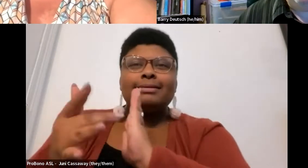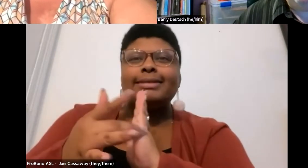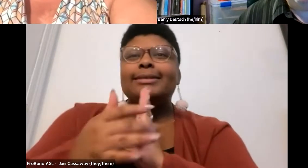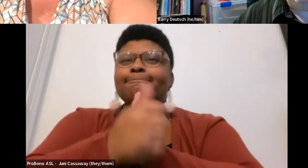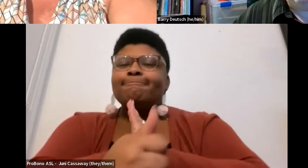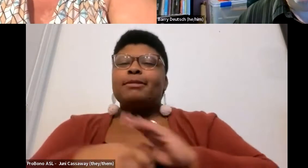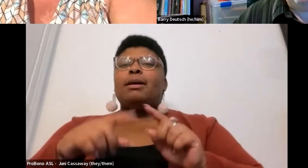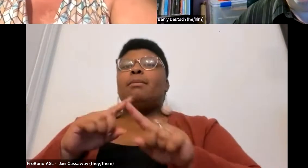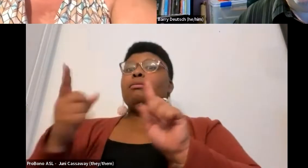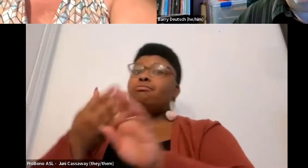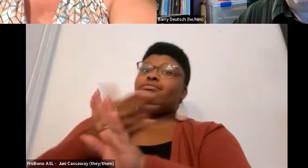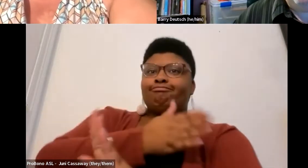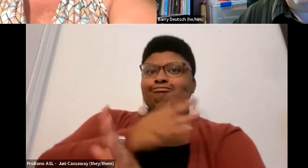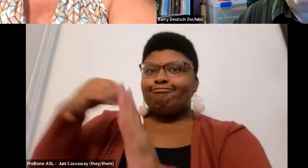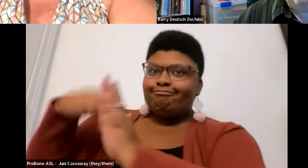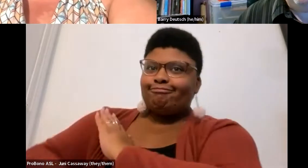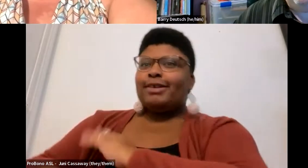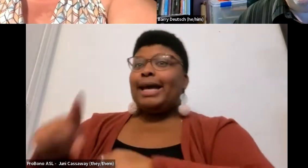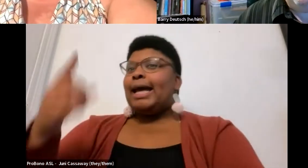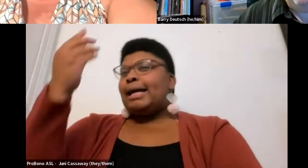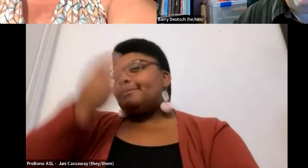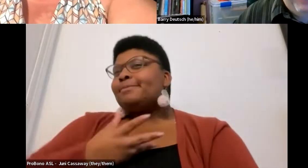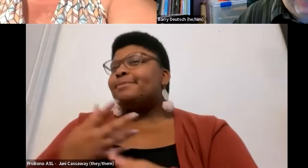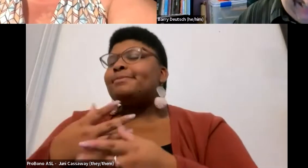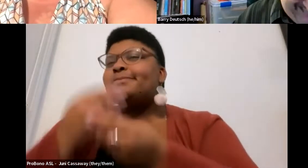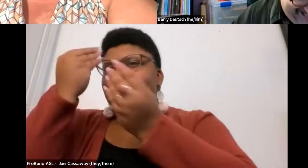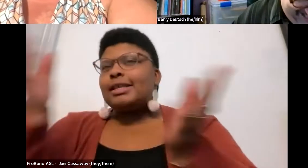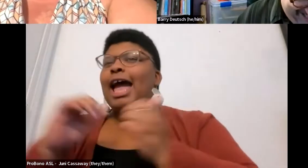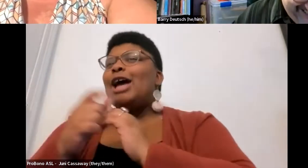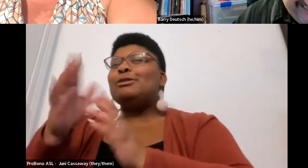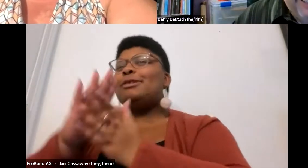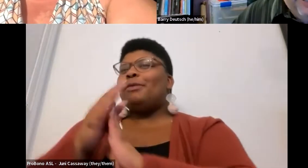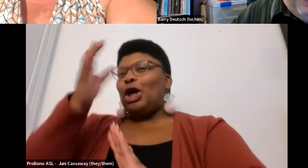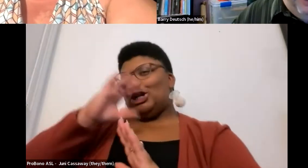Barry, tell us how'd you become the cartoon guy?